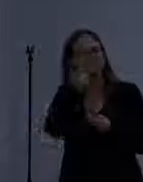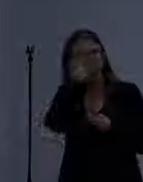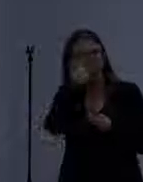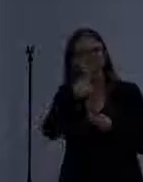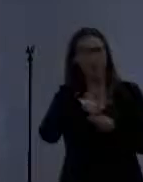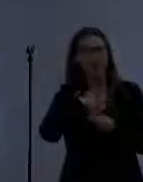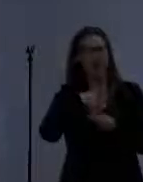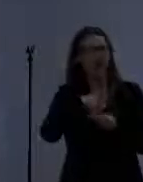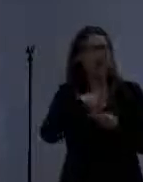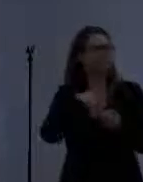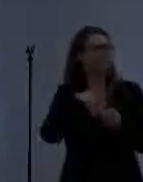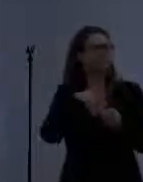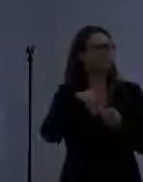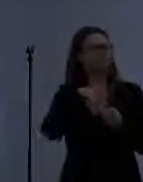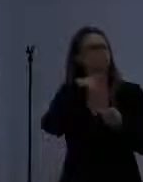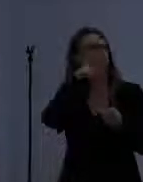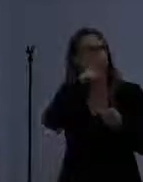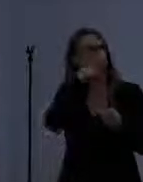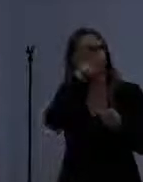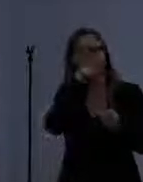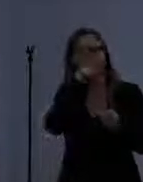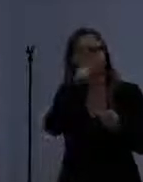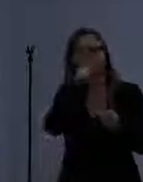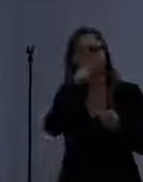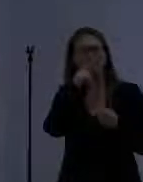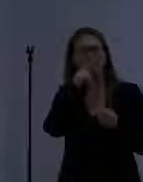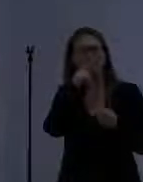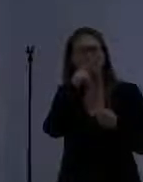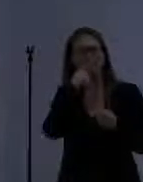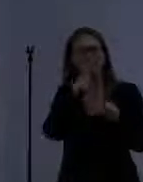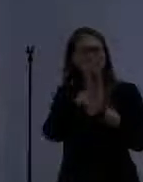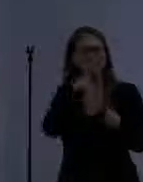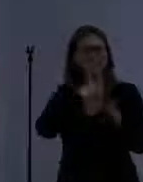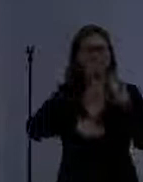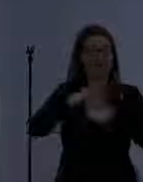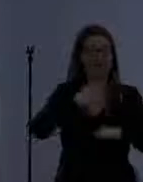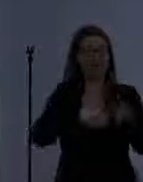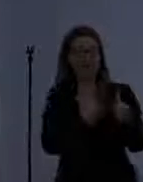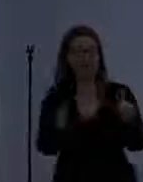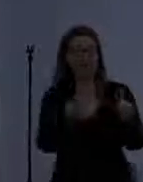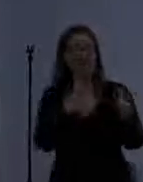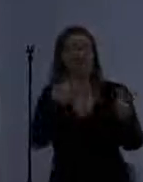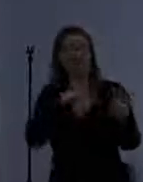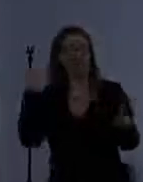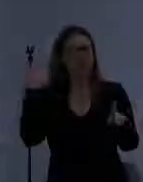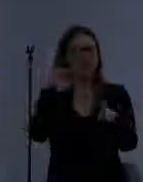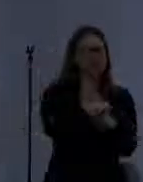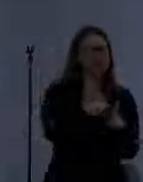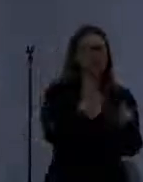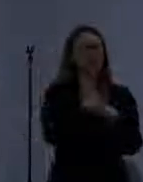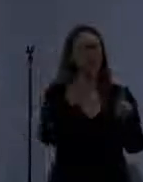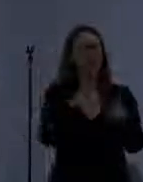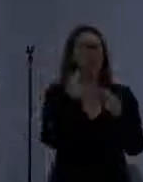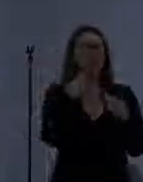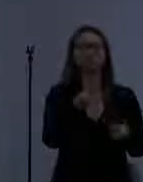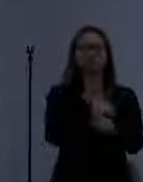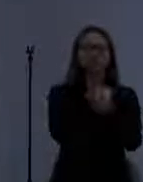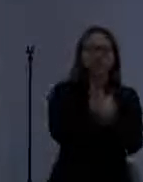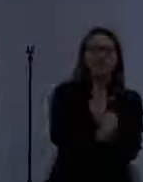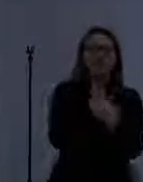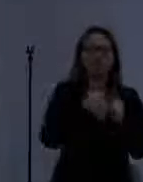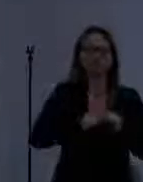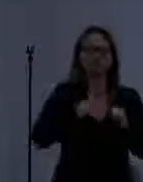having restrictive practices used which don't need to be used, potentially leading